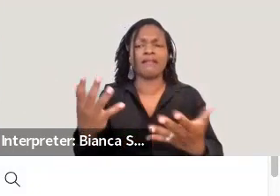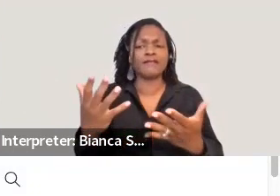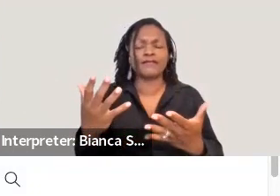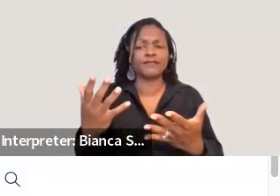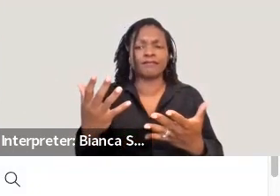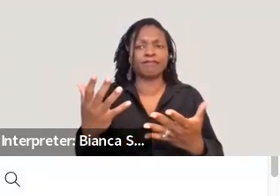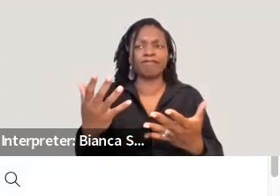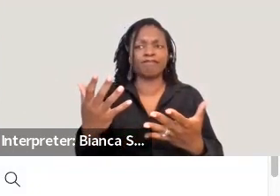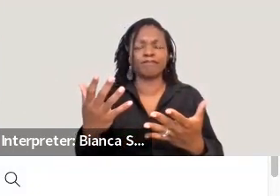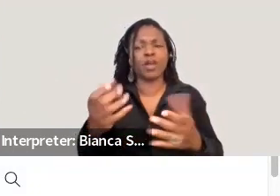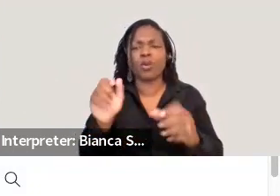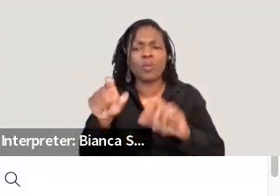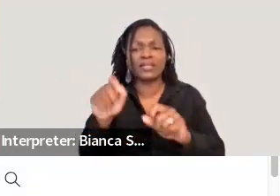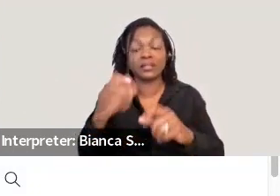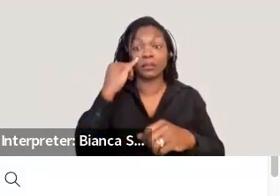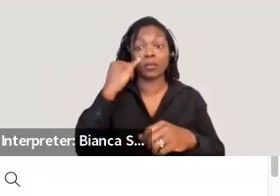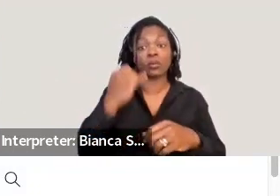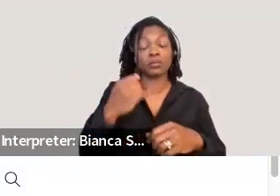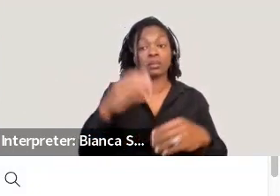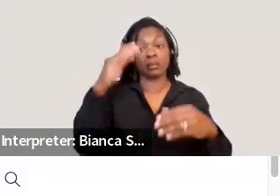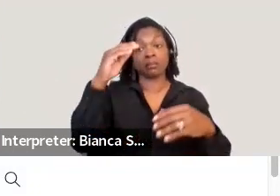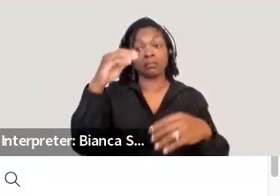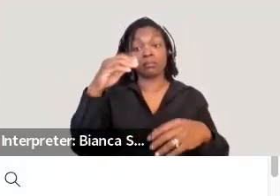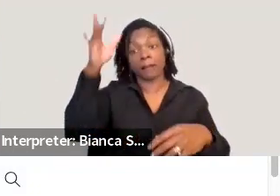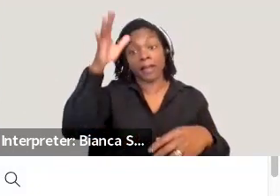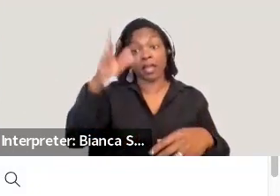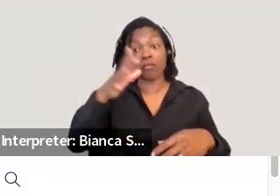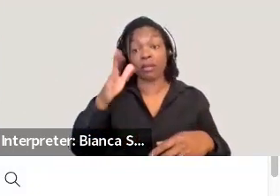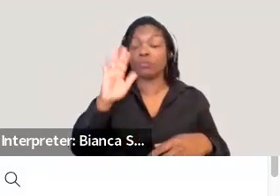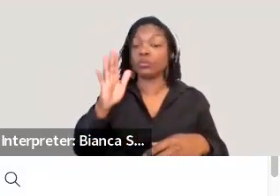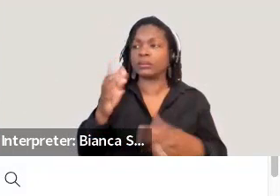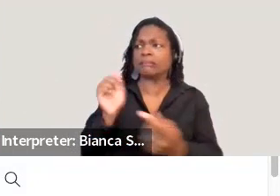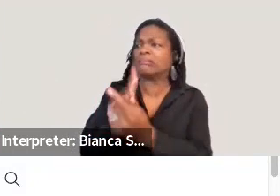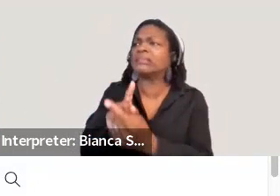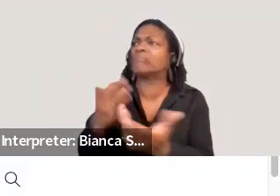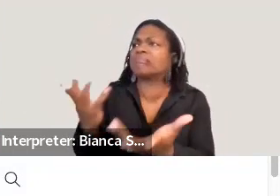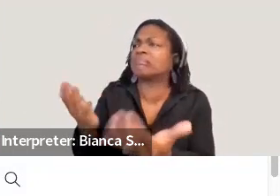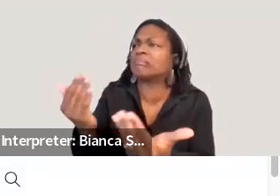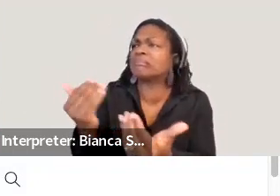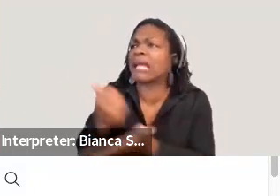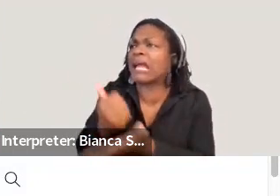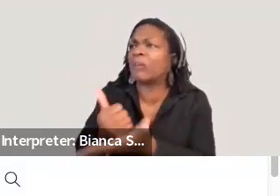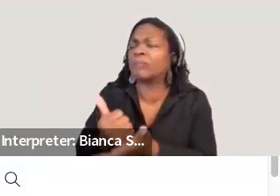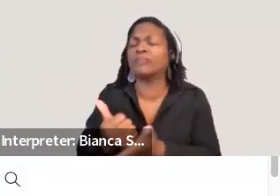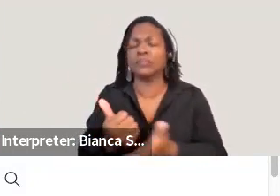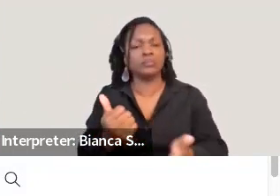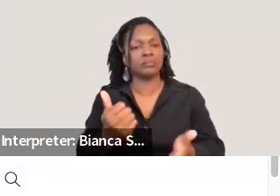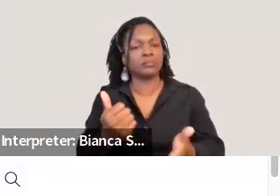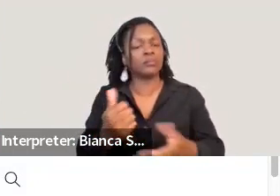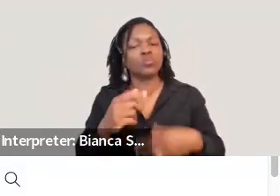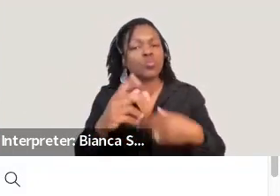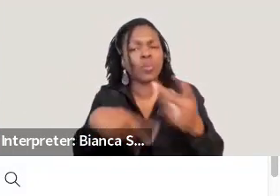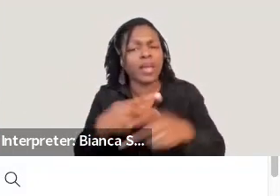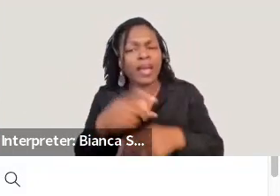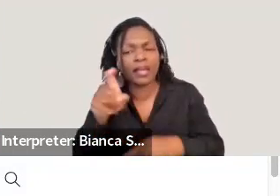most. If you can sort of have a sense of what you can find on here that will help them, then you can send it to them, send